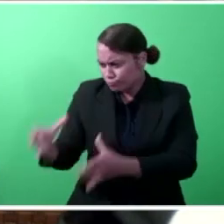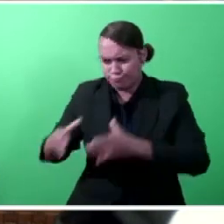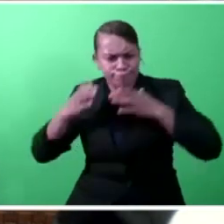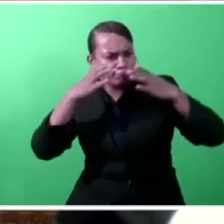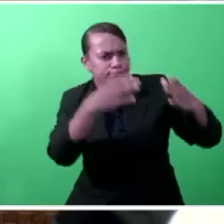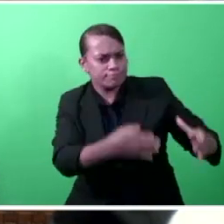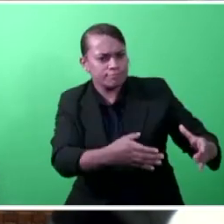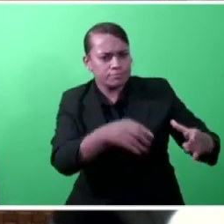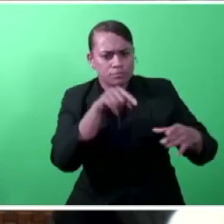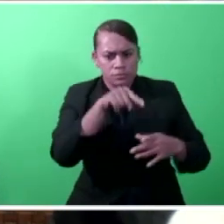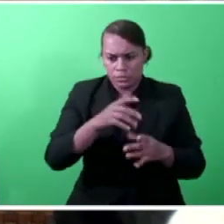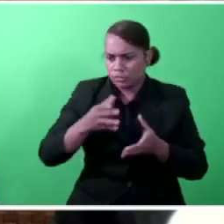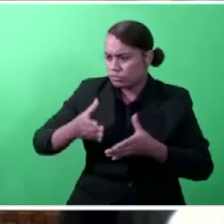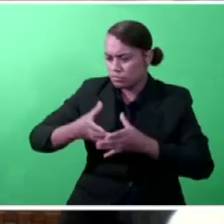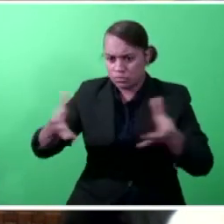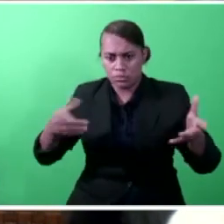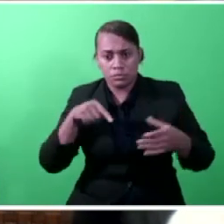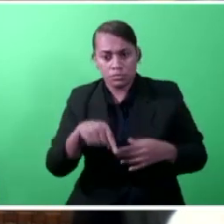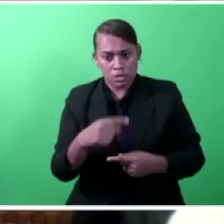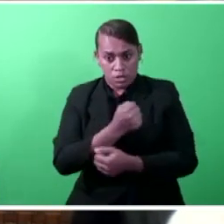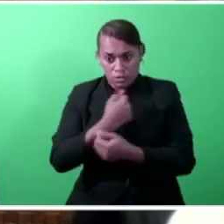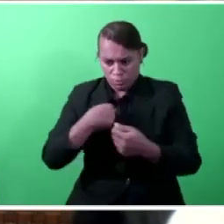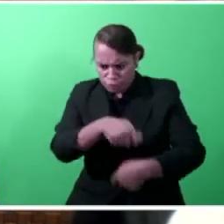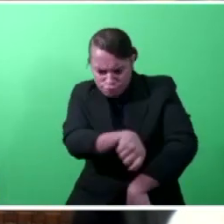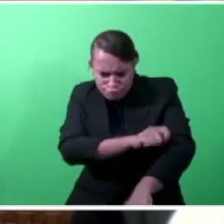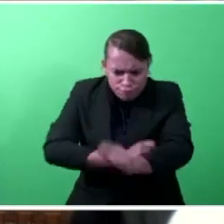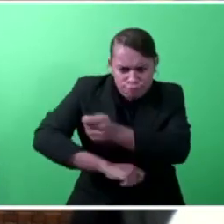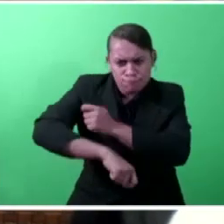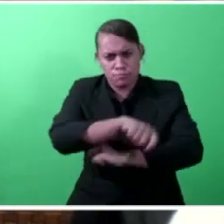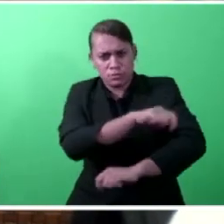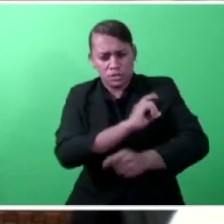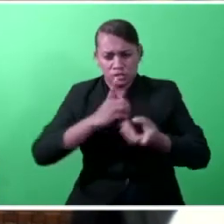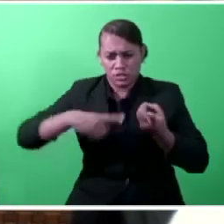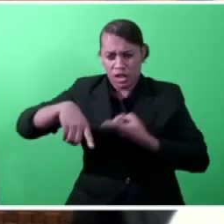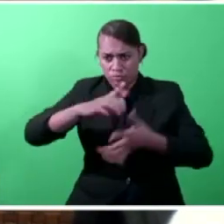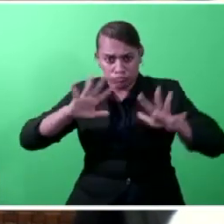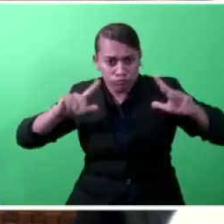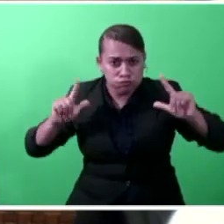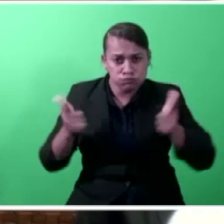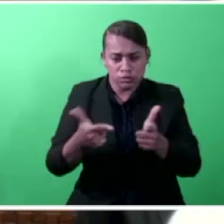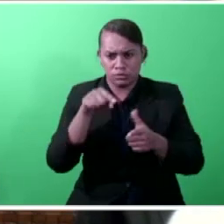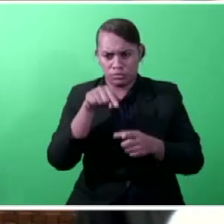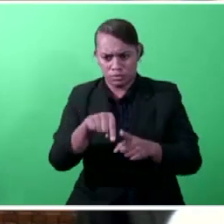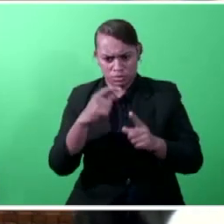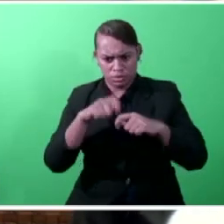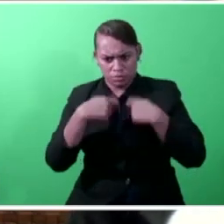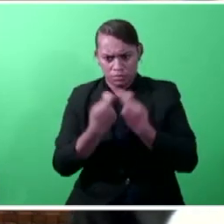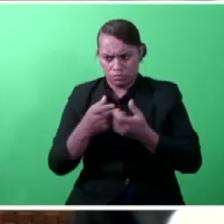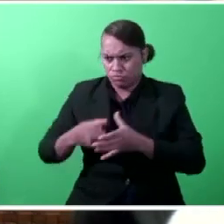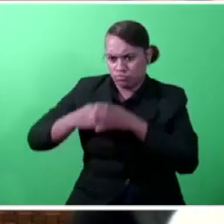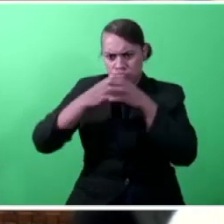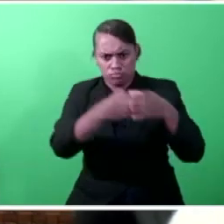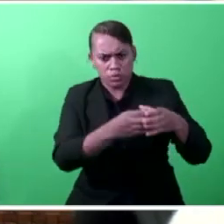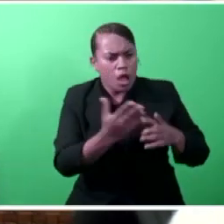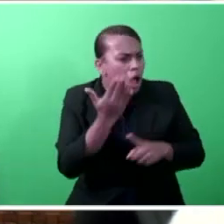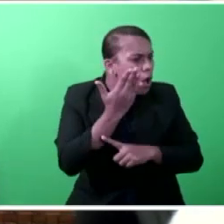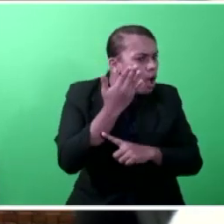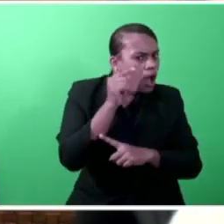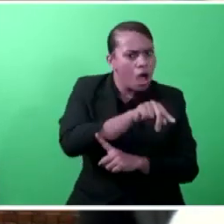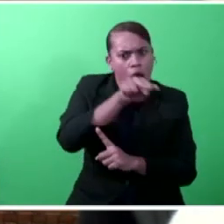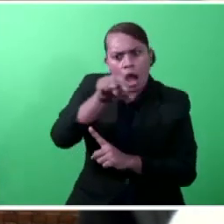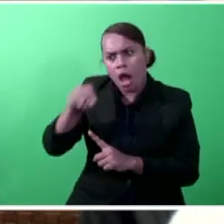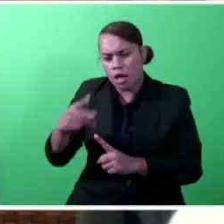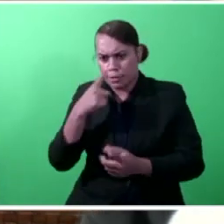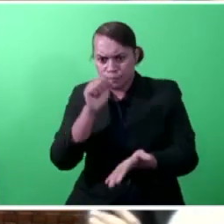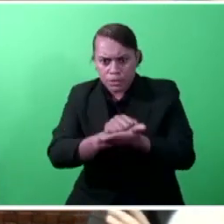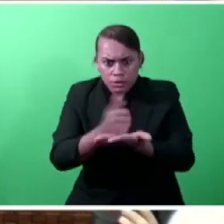population. In our effort to promote disaster risk reduction, the FIMED team conducted awareness on proper hygiene measures to